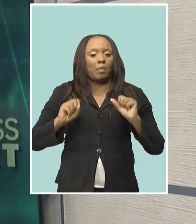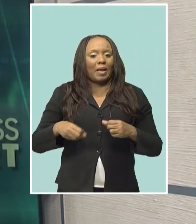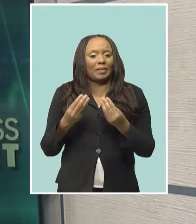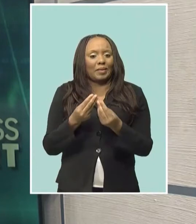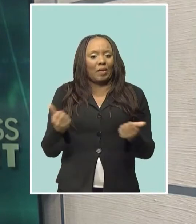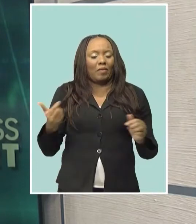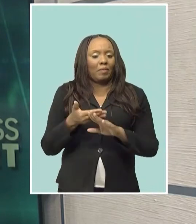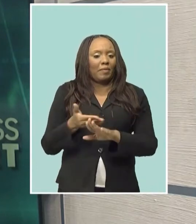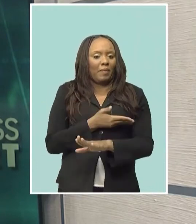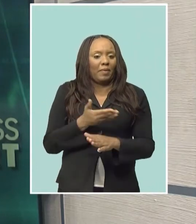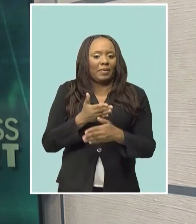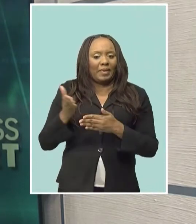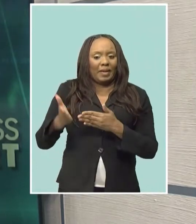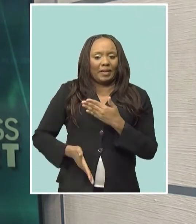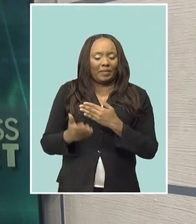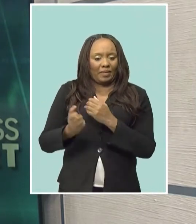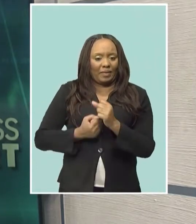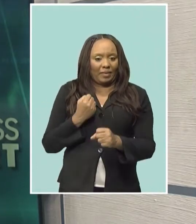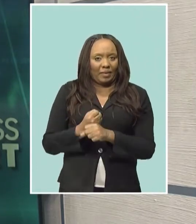end.